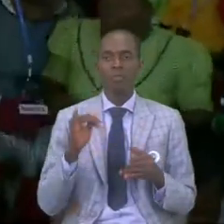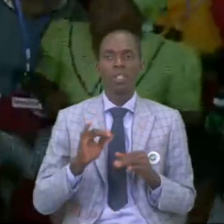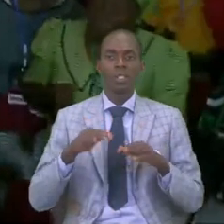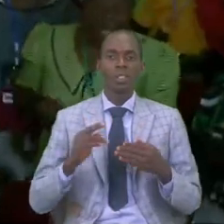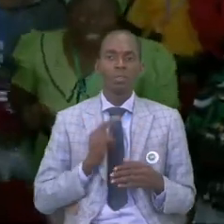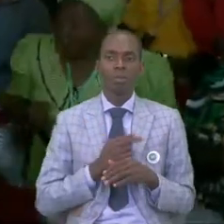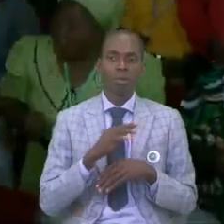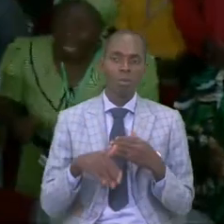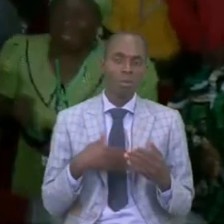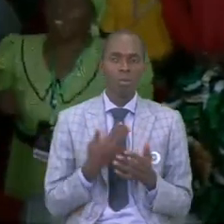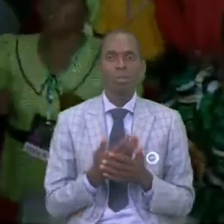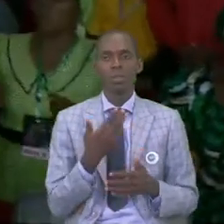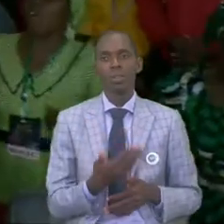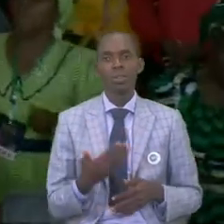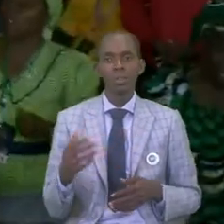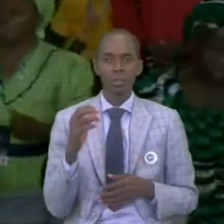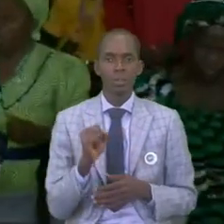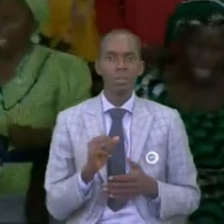things.